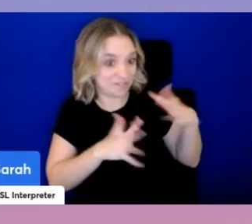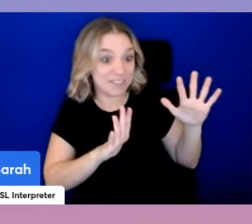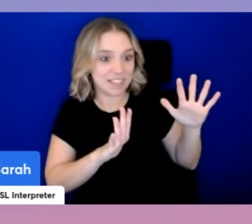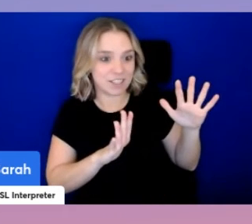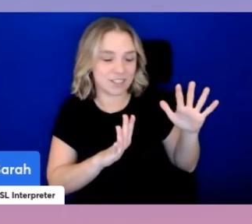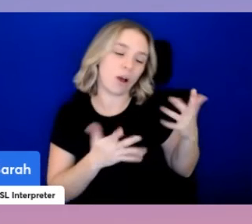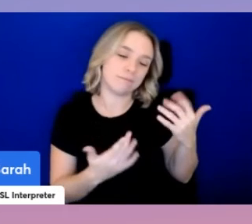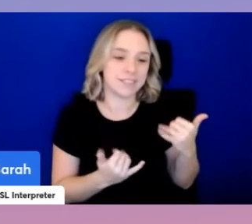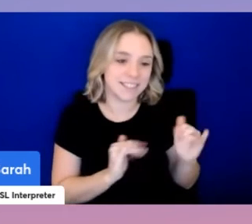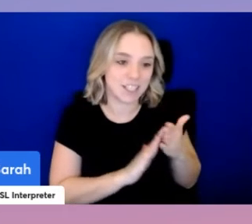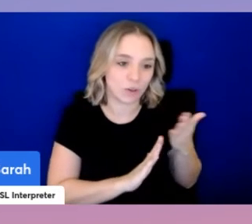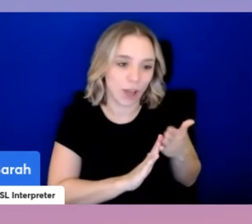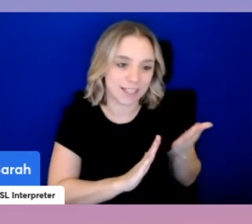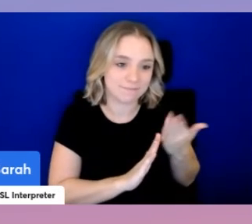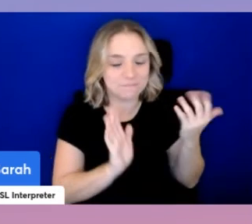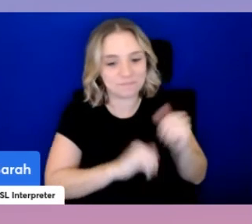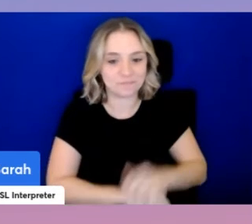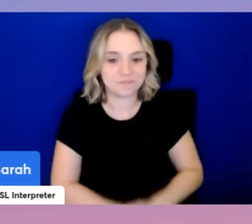still running.